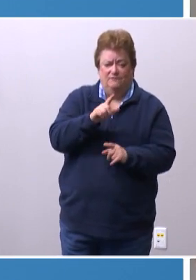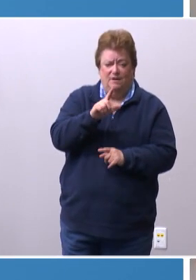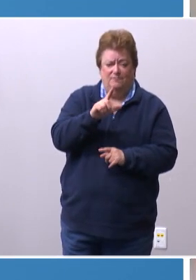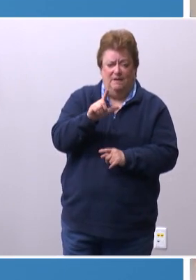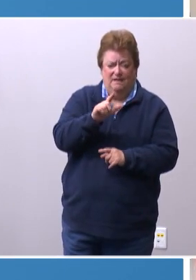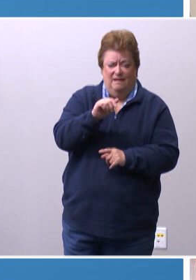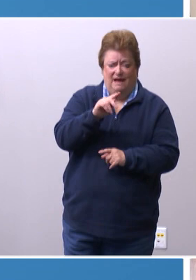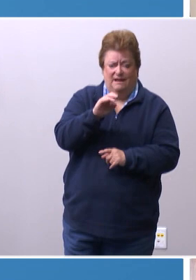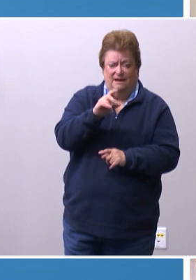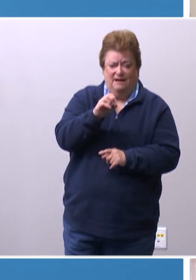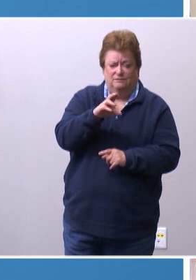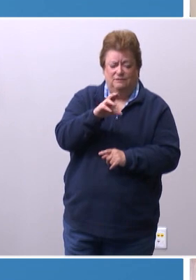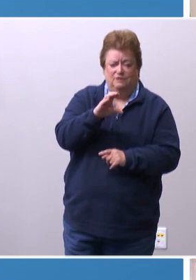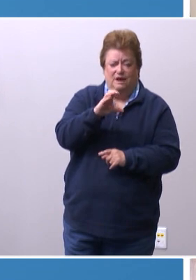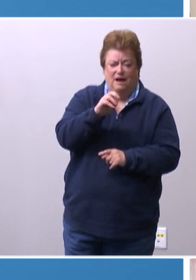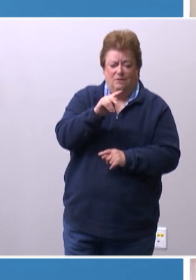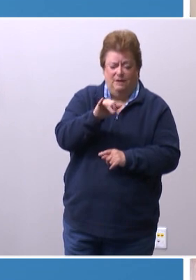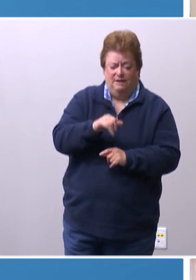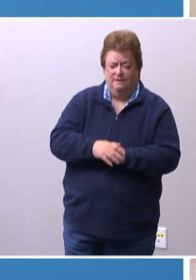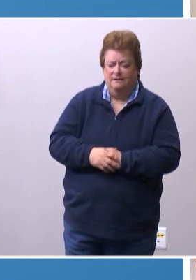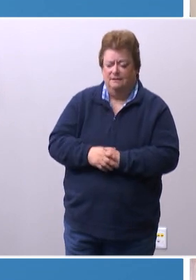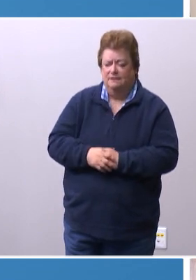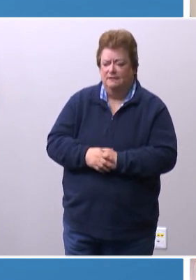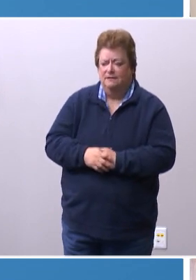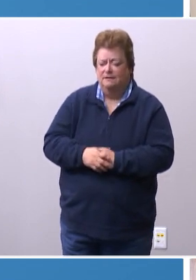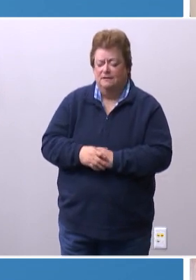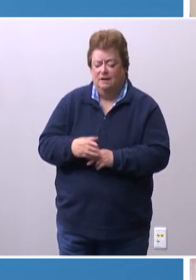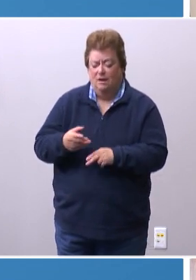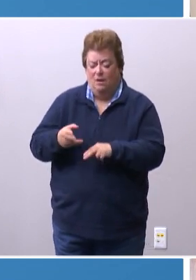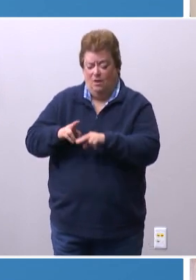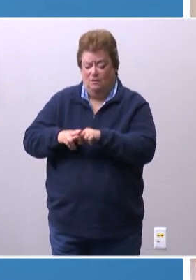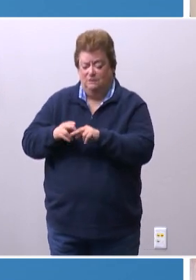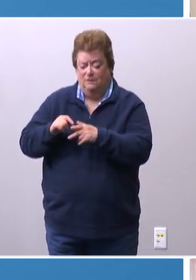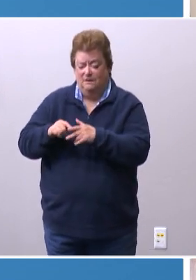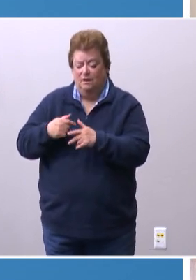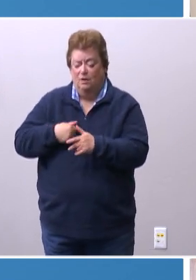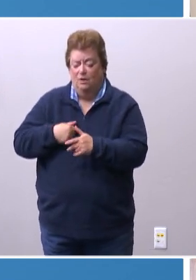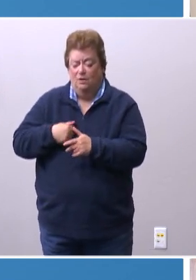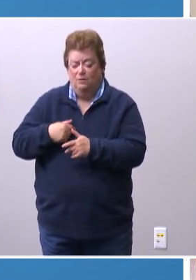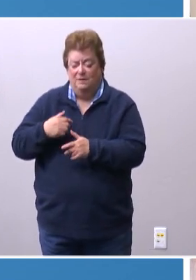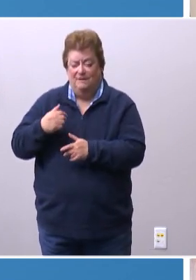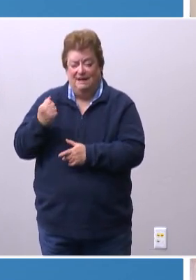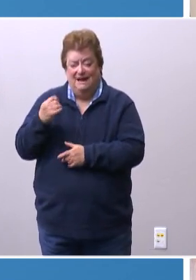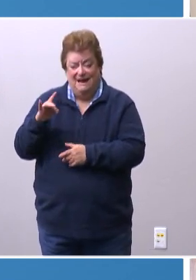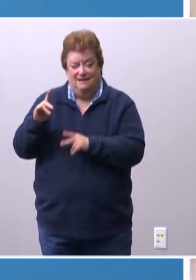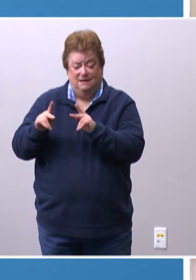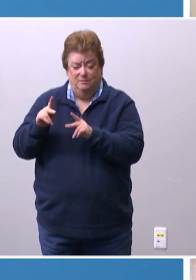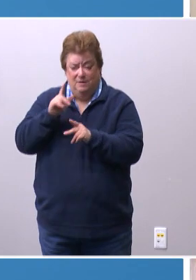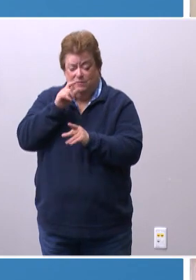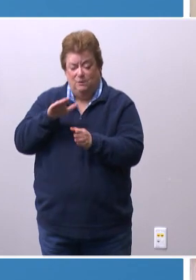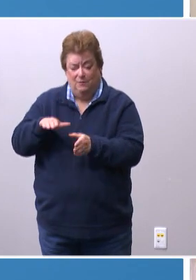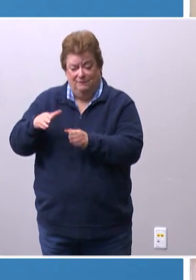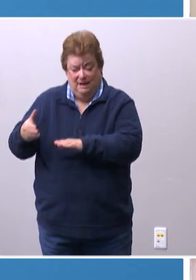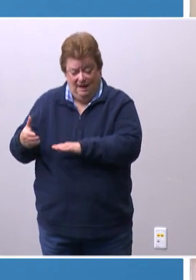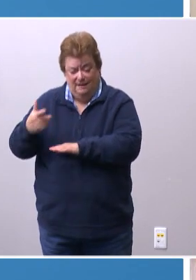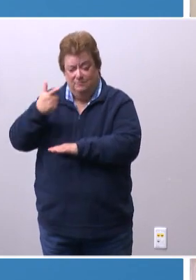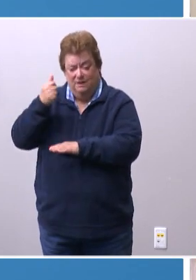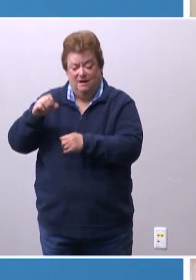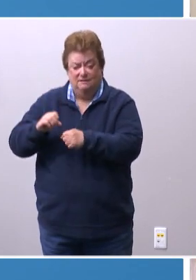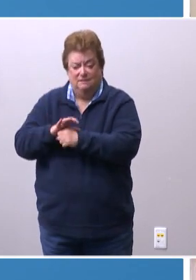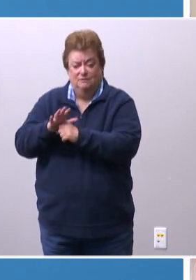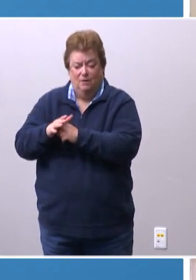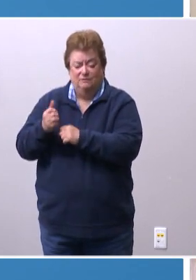County. In addition, so far this month, we have lost 18 members of our community due to